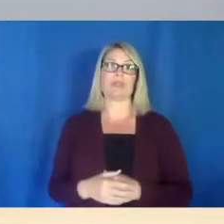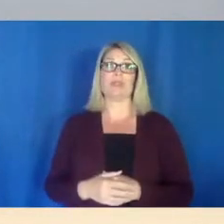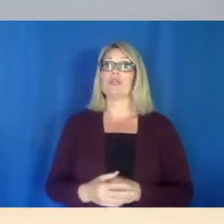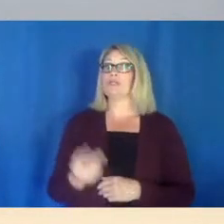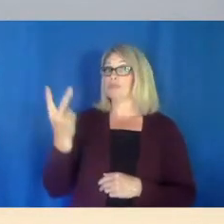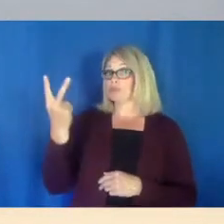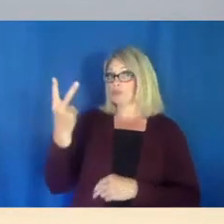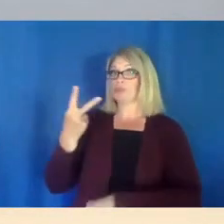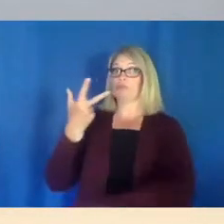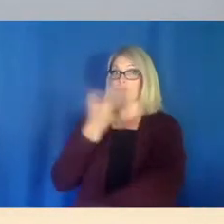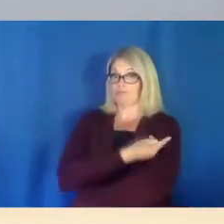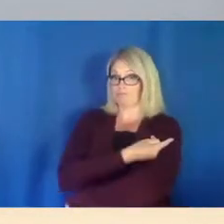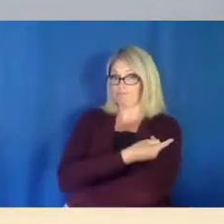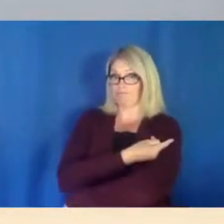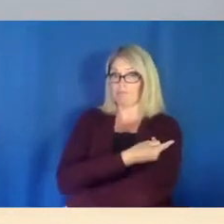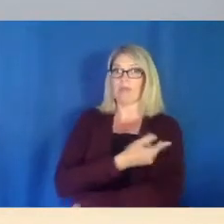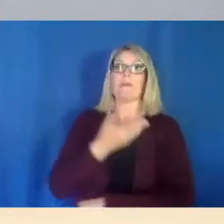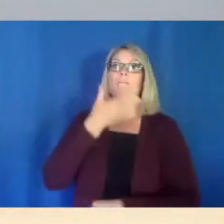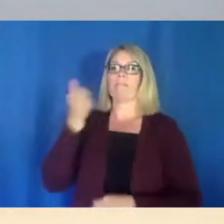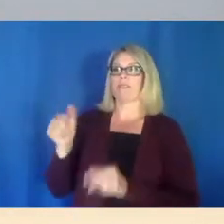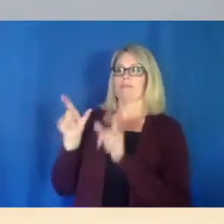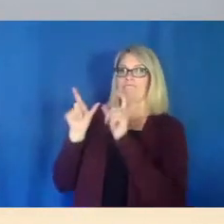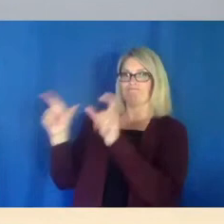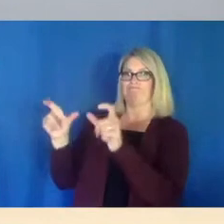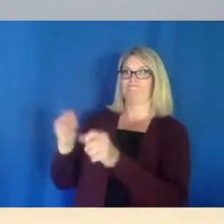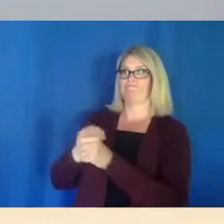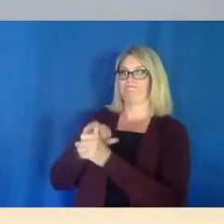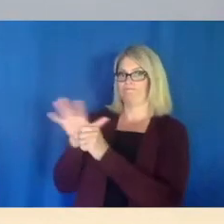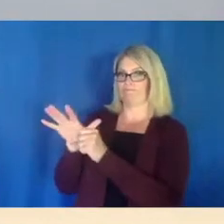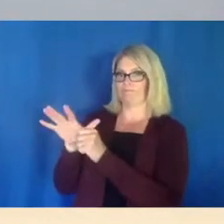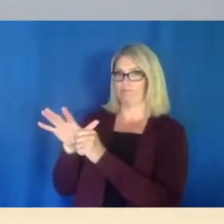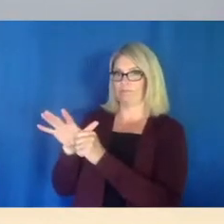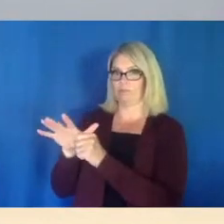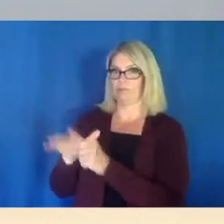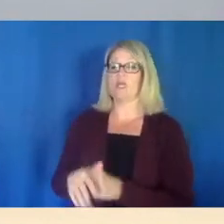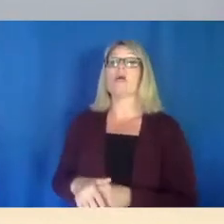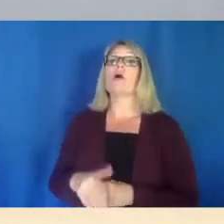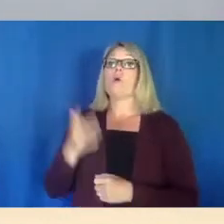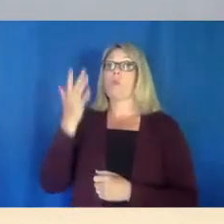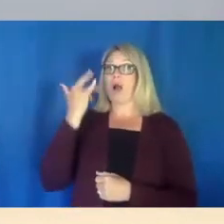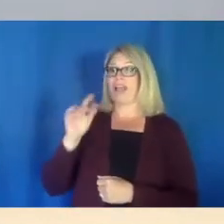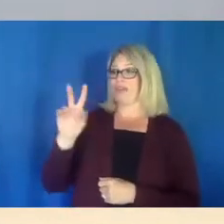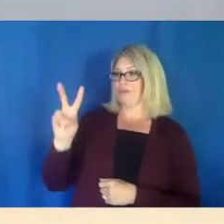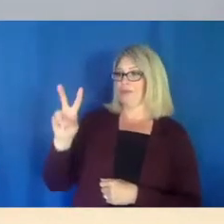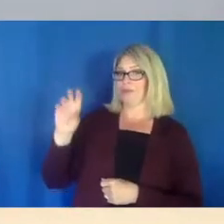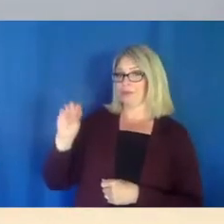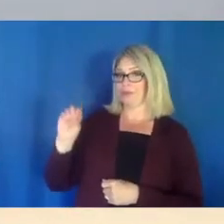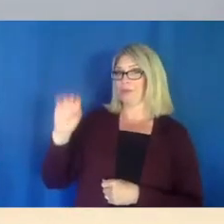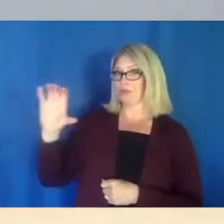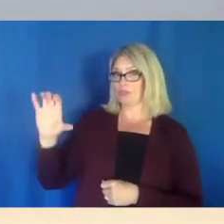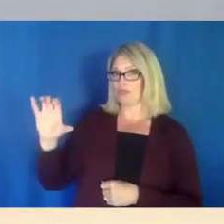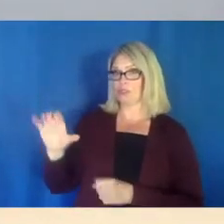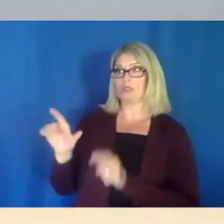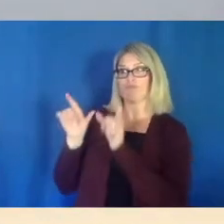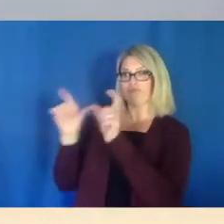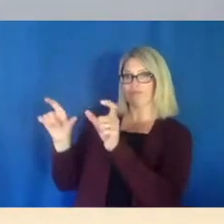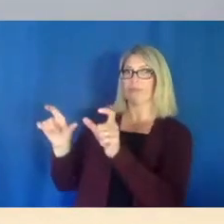better protection against COVID-19, especially against the variants of concern.